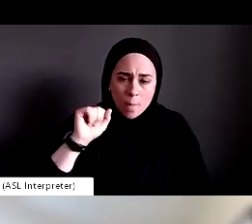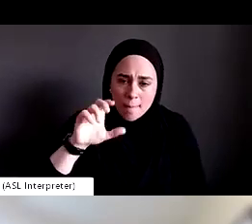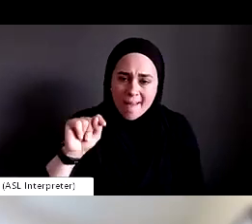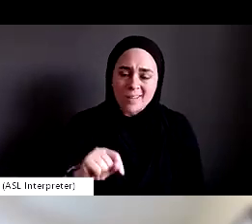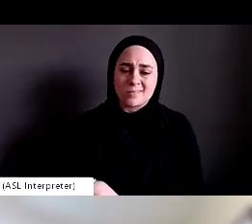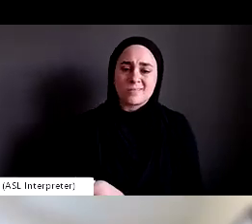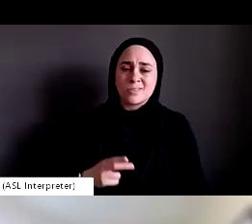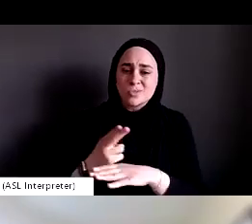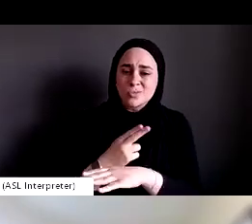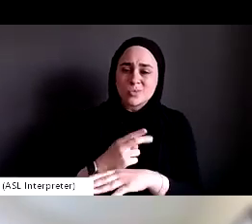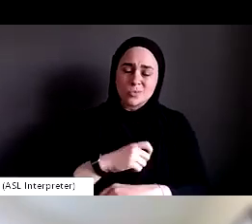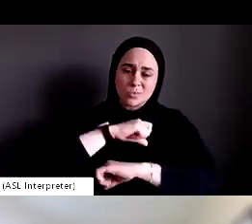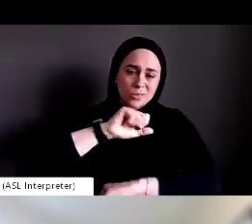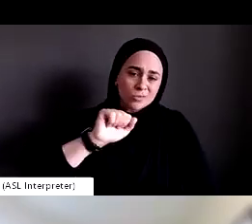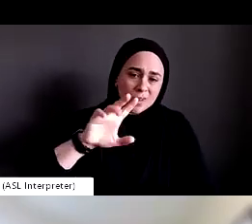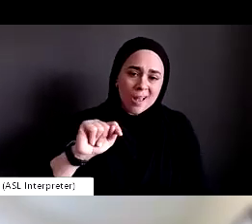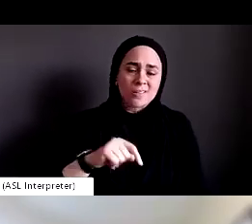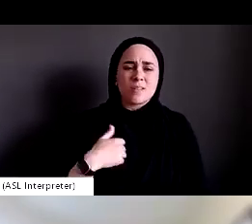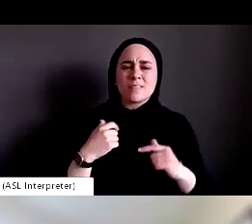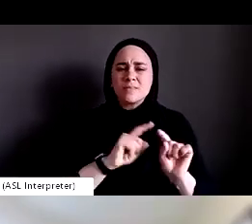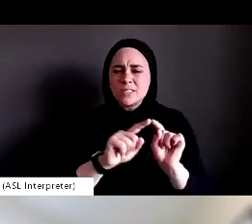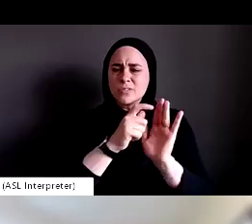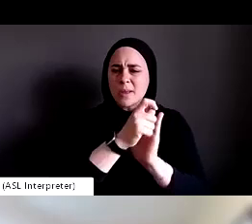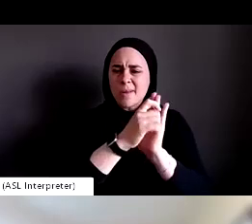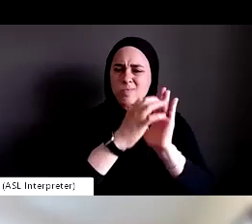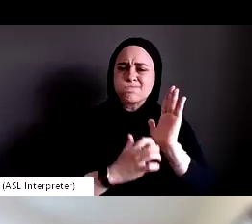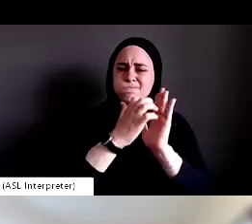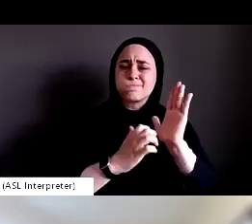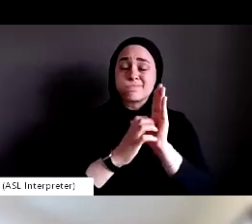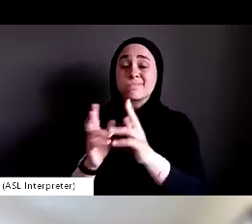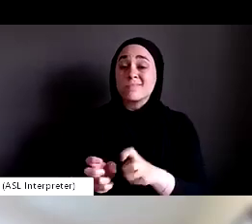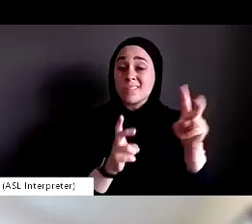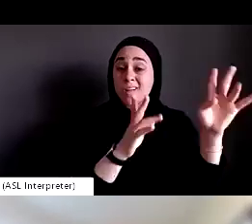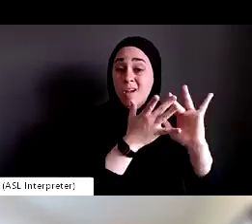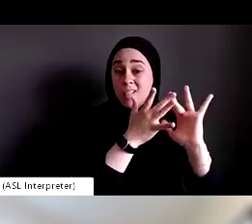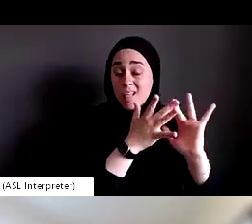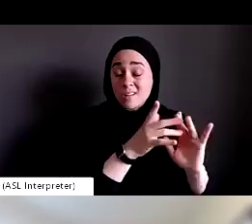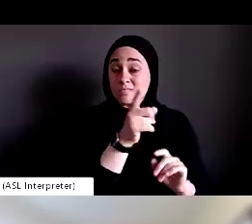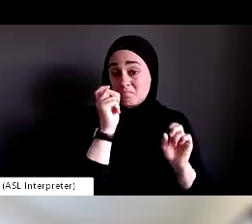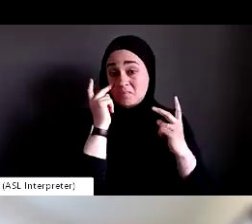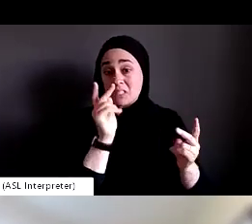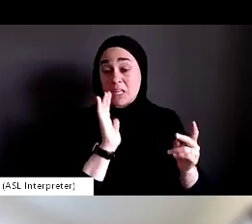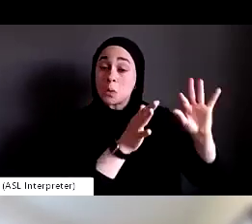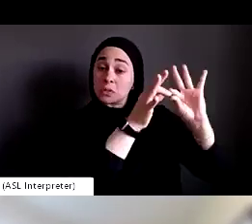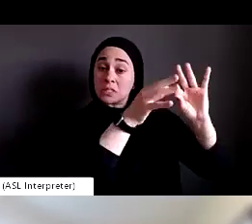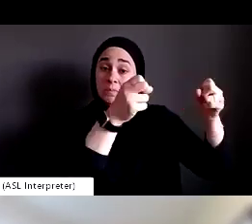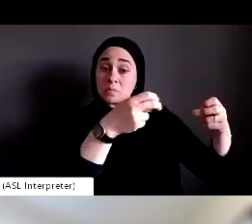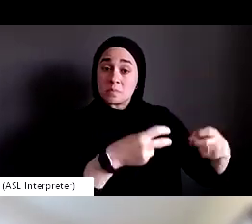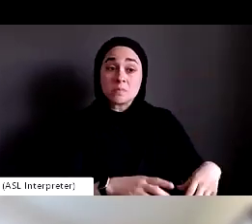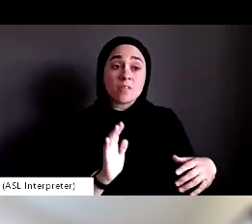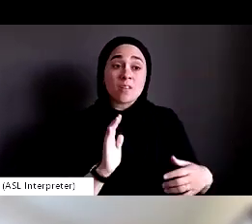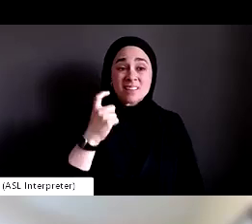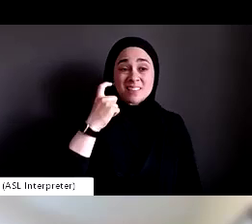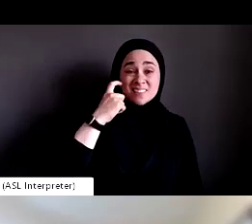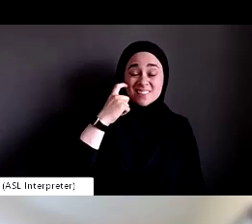we have position papers that we put on our website so people can see what our statements are. The most recent one is our federal election, where we had a